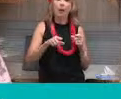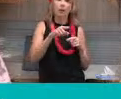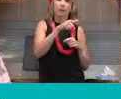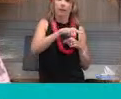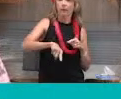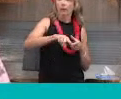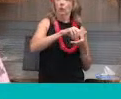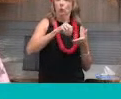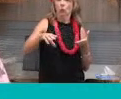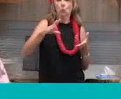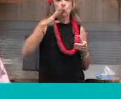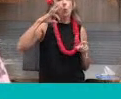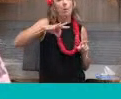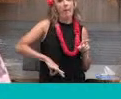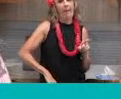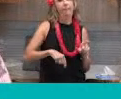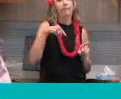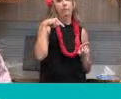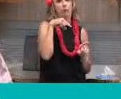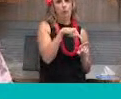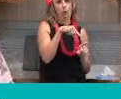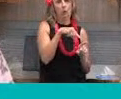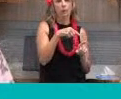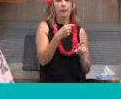students and will be missed by many.